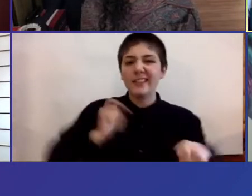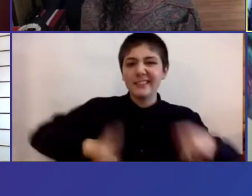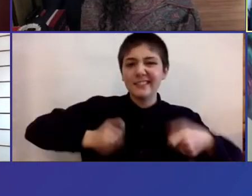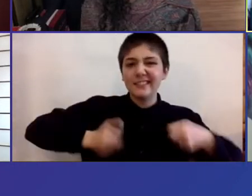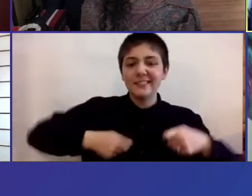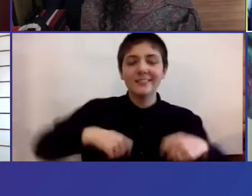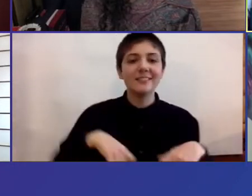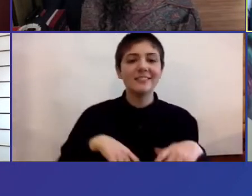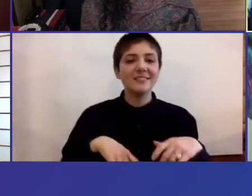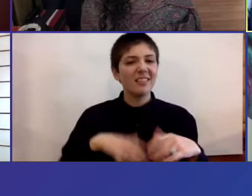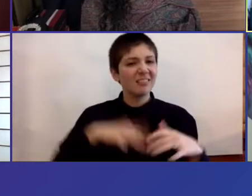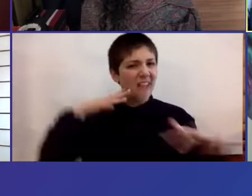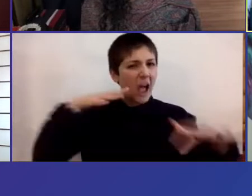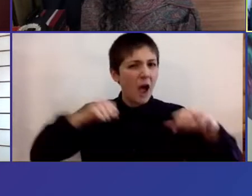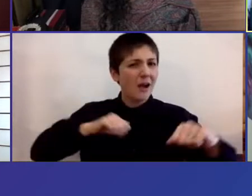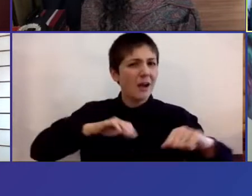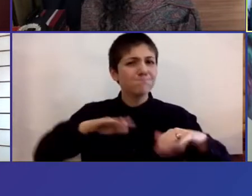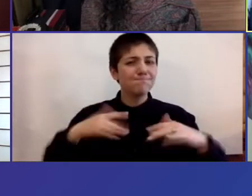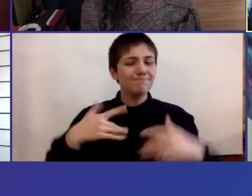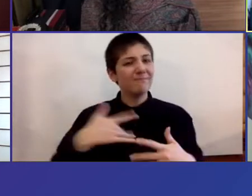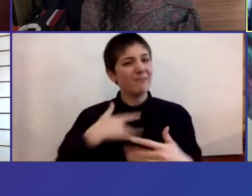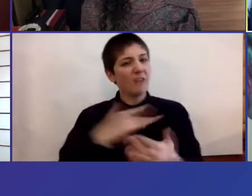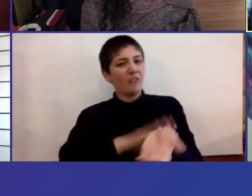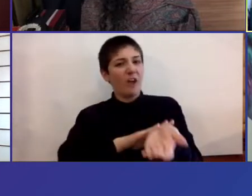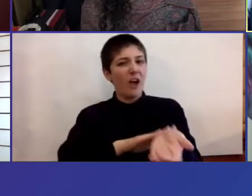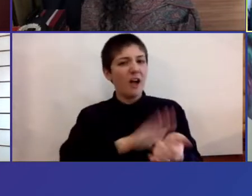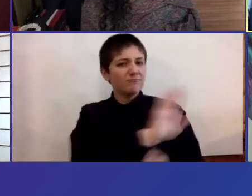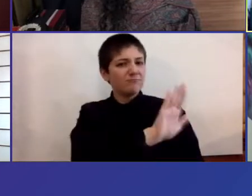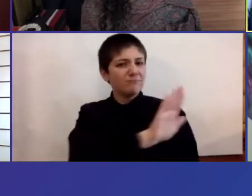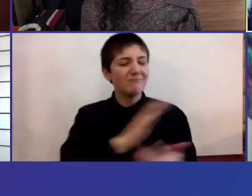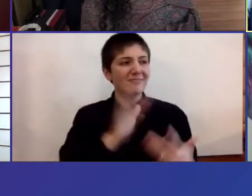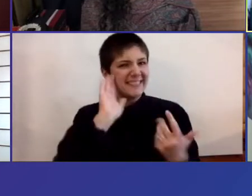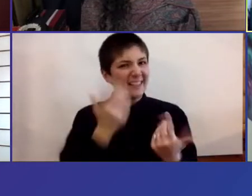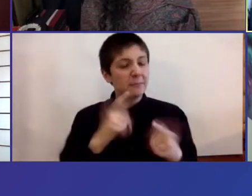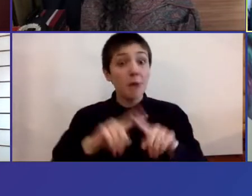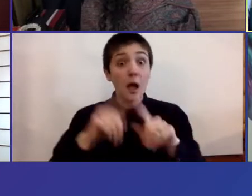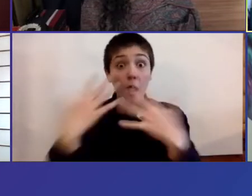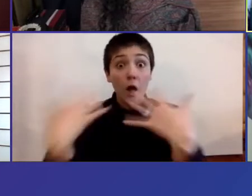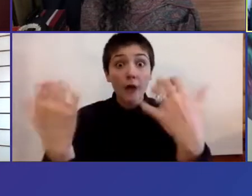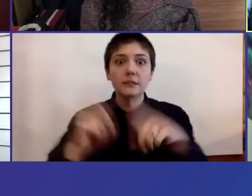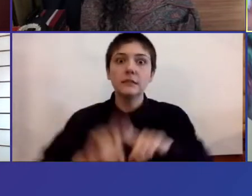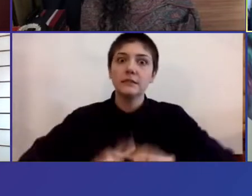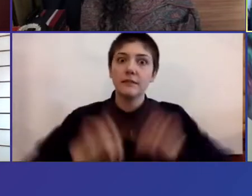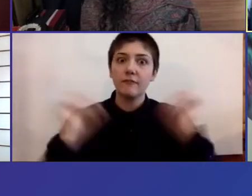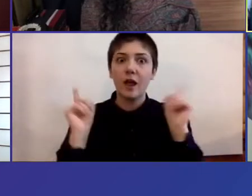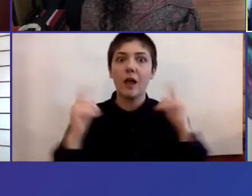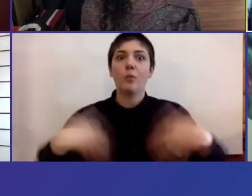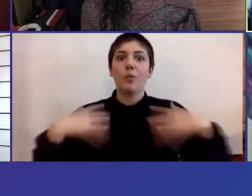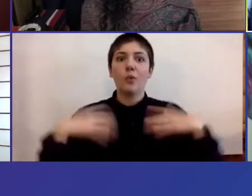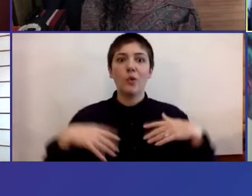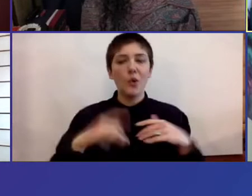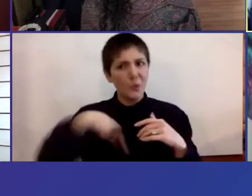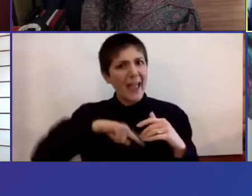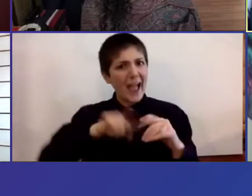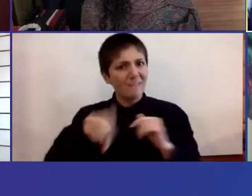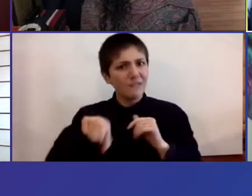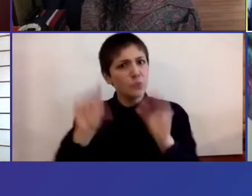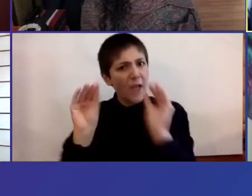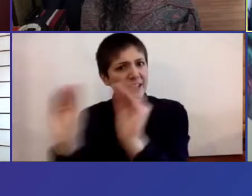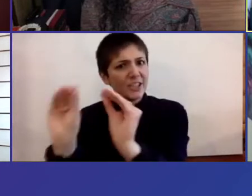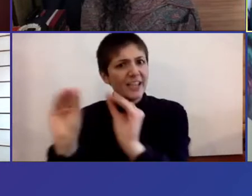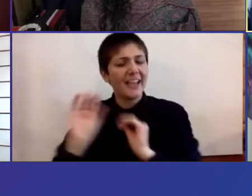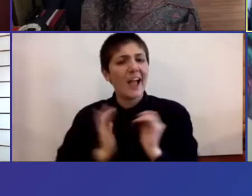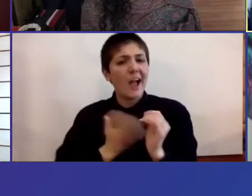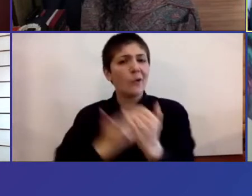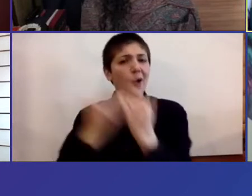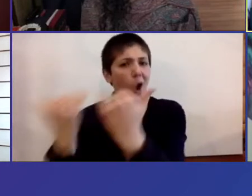itself. So that's very different for audiences. And that's why we have to educate people about it. We have to tell them the story. We have to explain